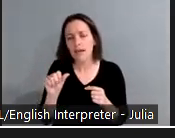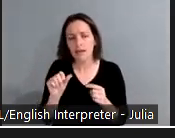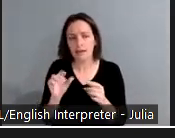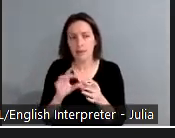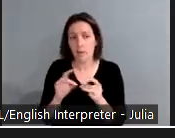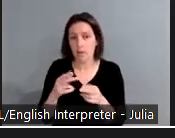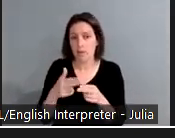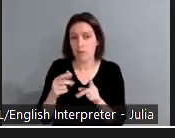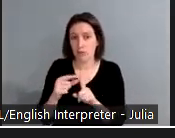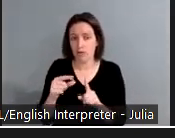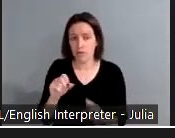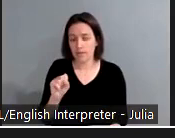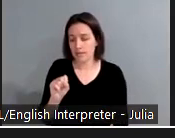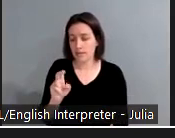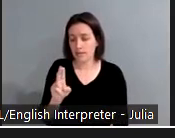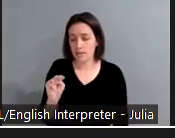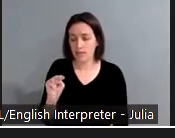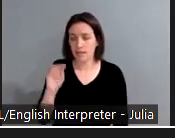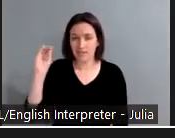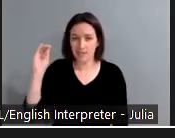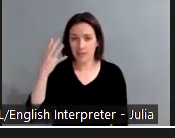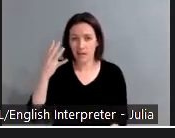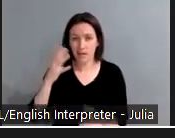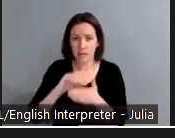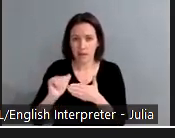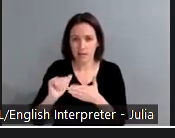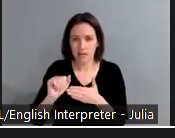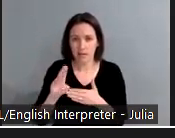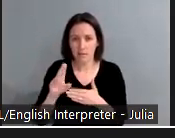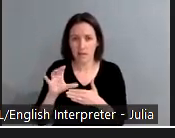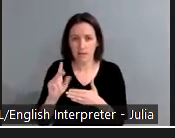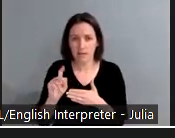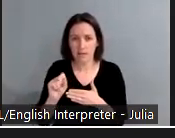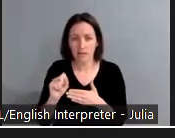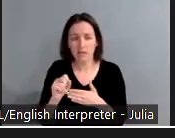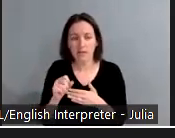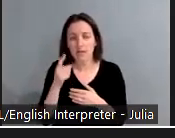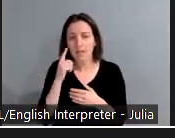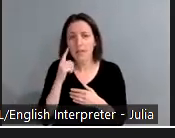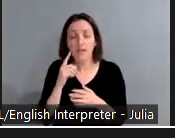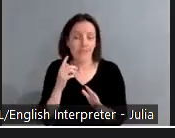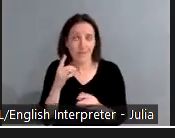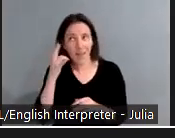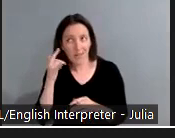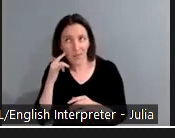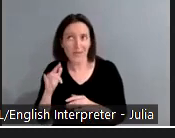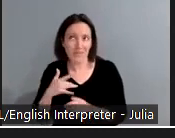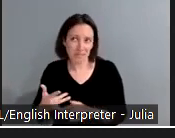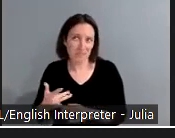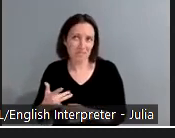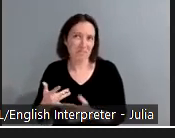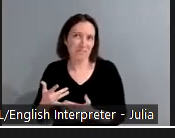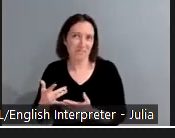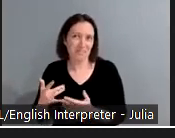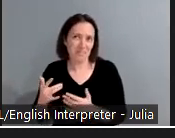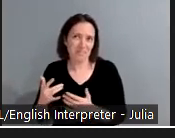Sunbucks as the official name for the Summer EBT program. In true California fashion, we want to add our spin to